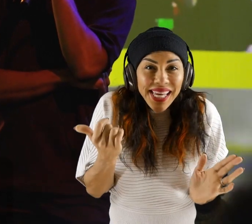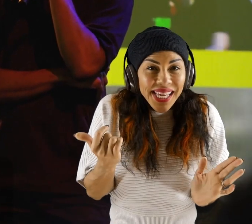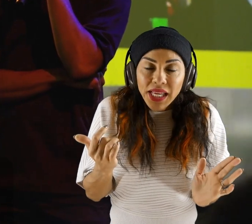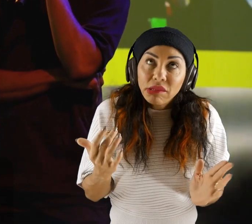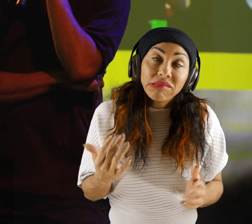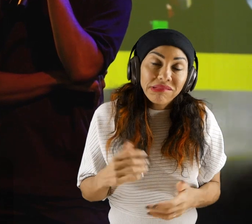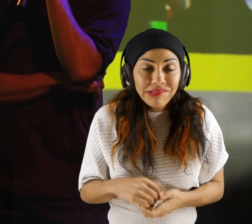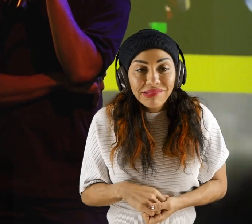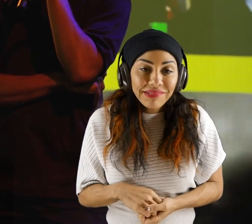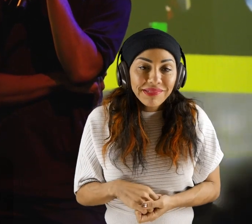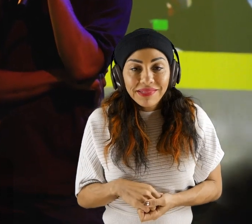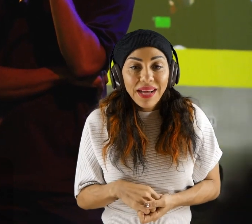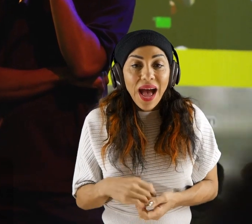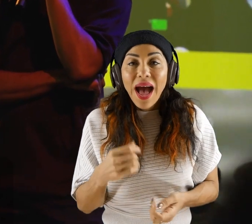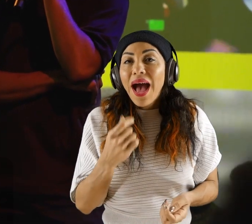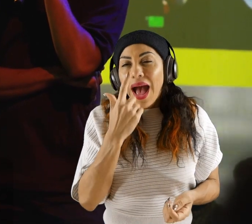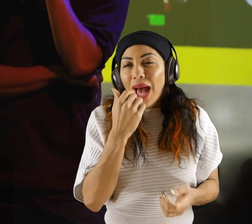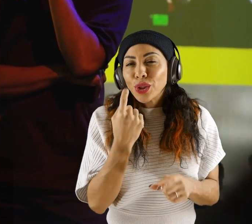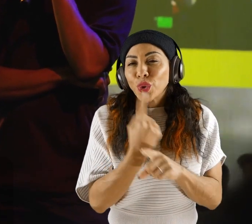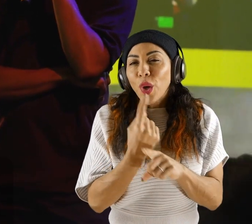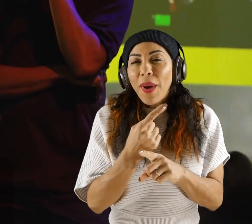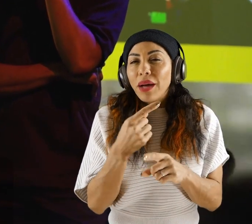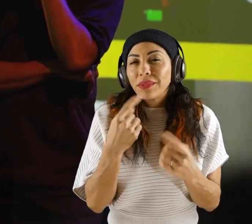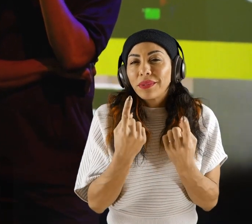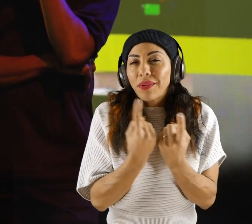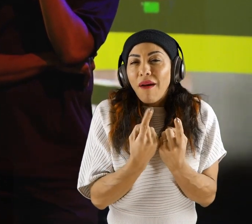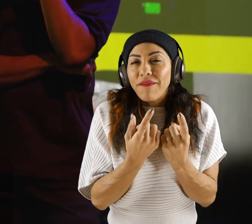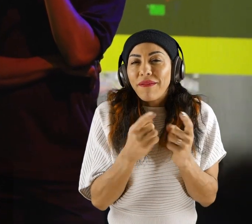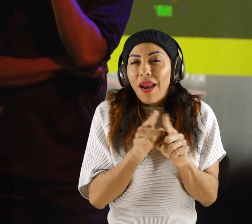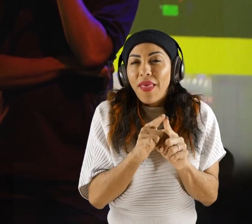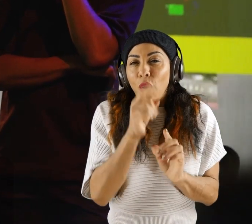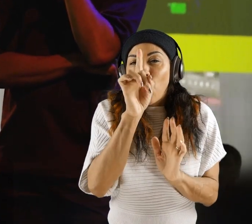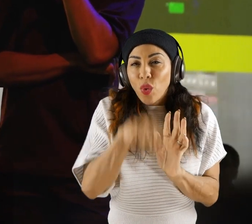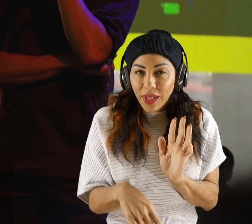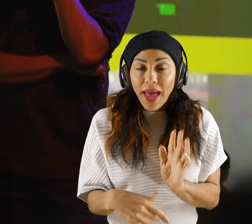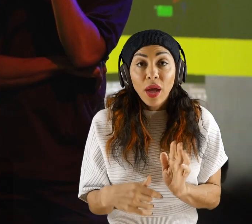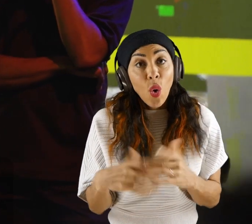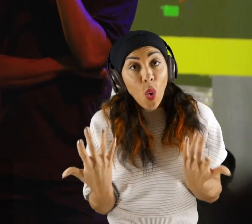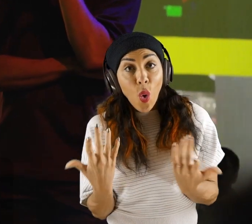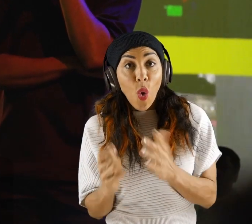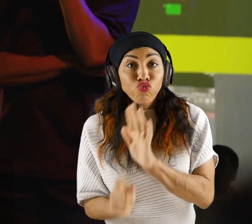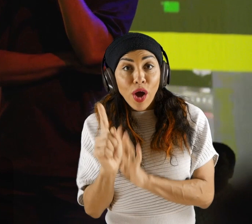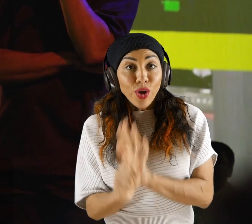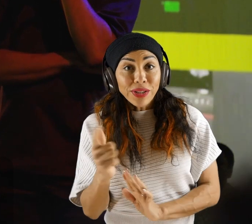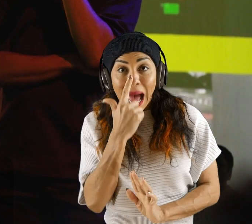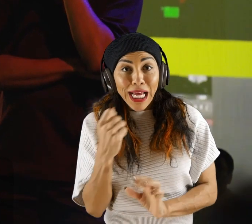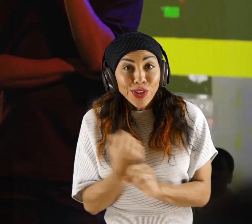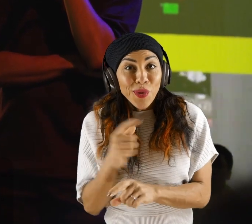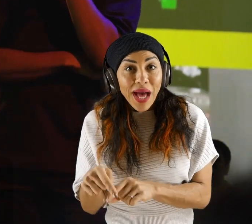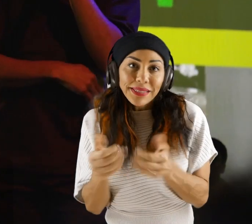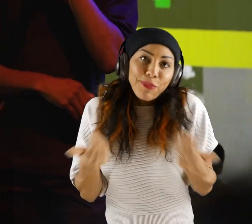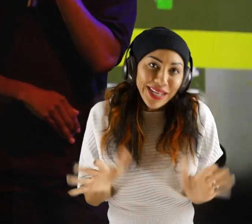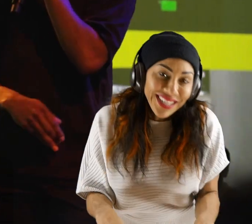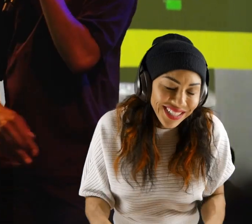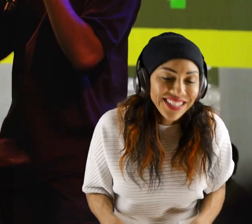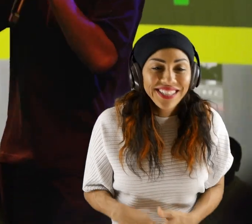can talk about stuff like that all day. And if you want to talk about rockets launching, I'll do that separately. No bore everyone.